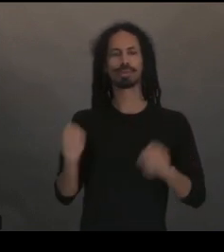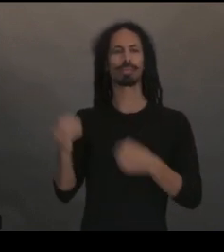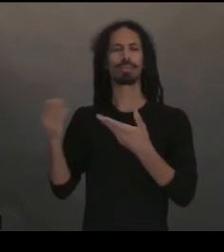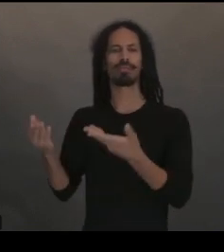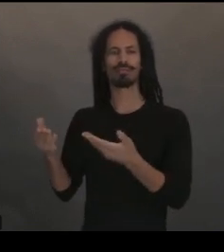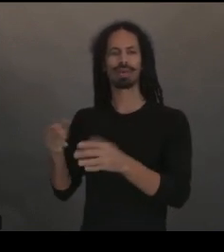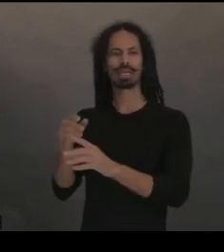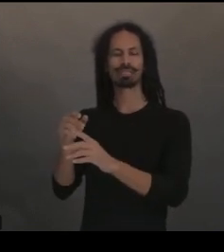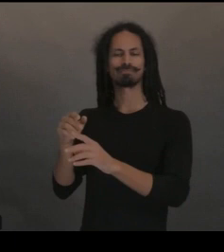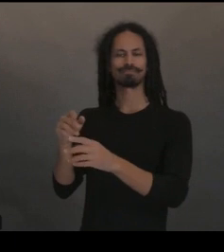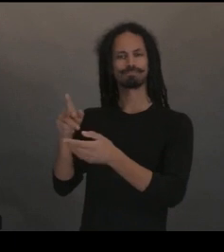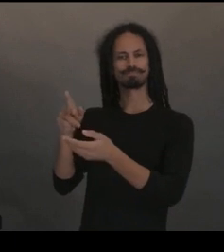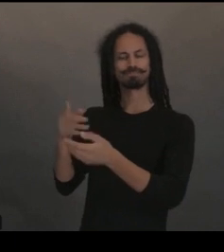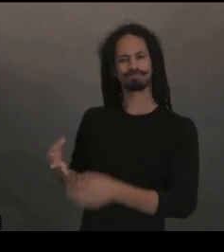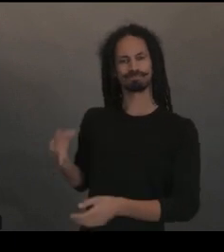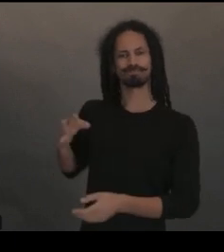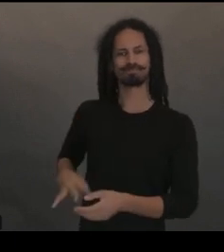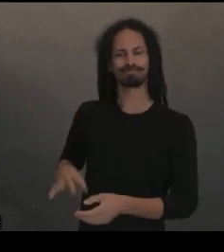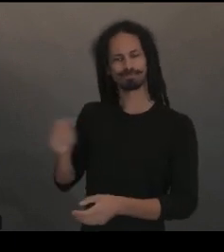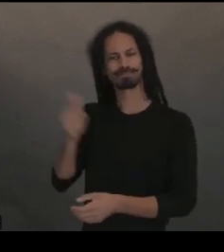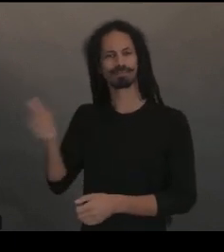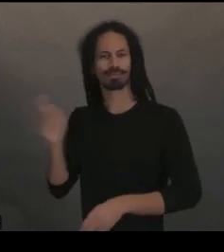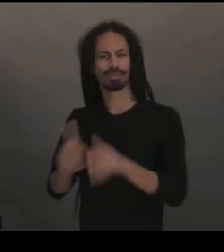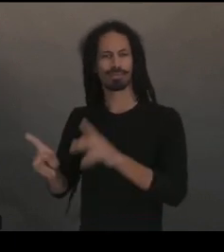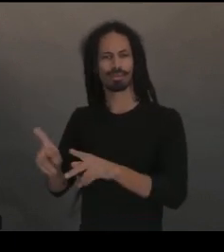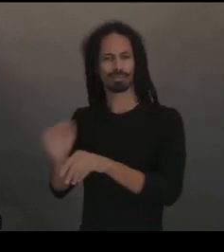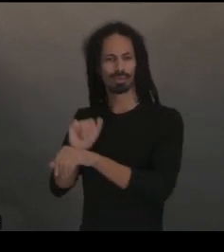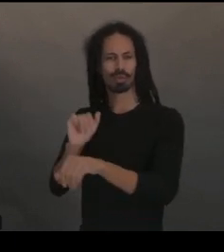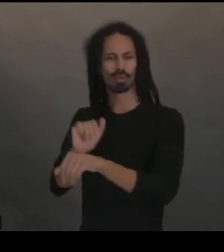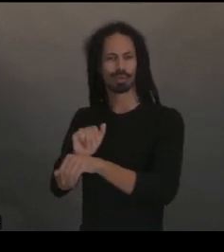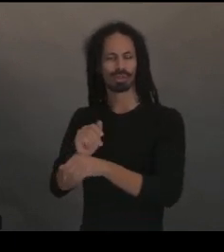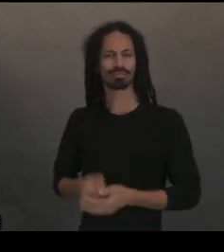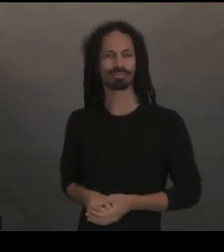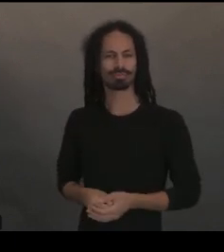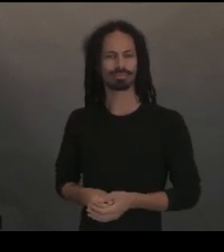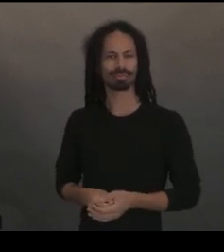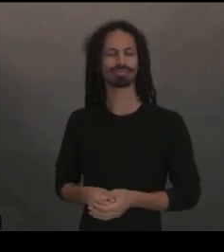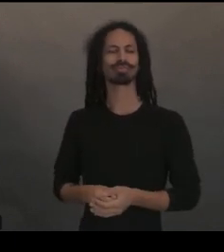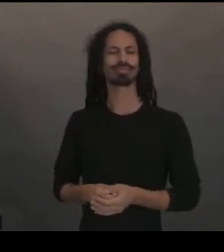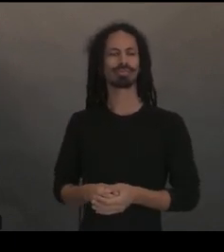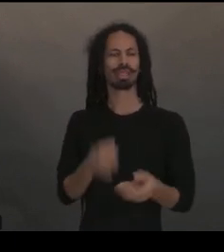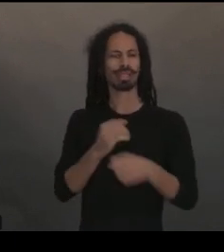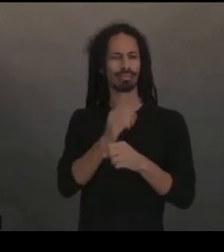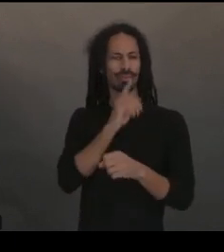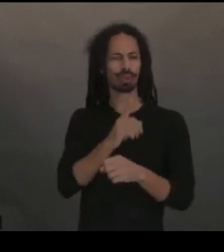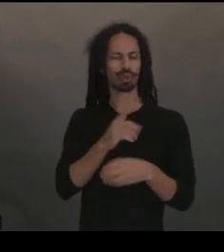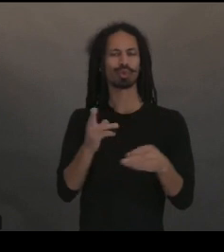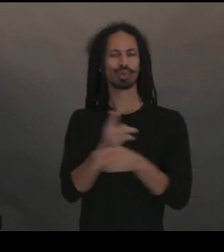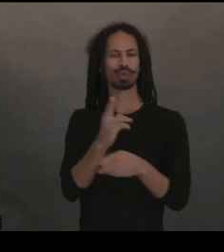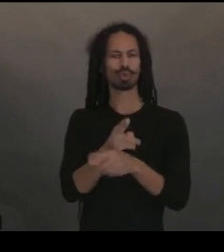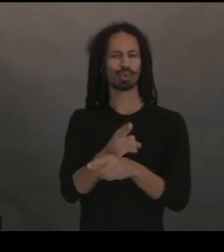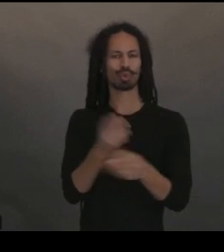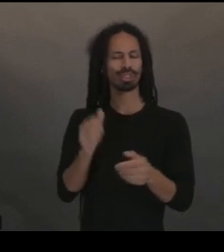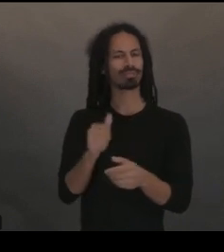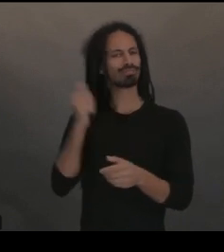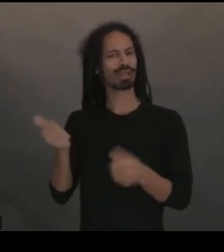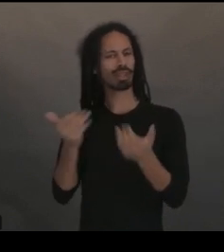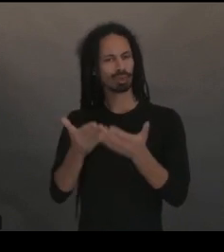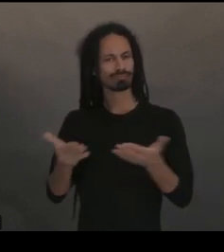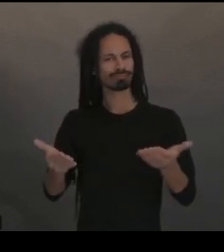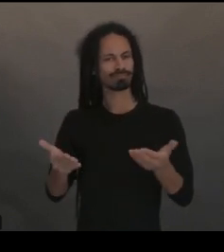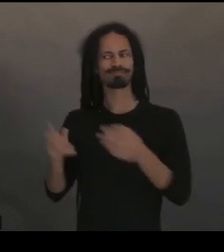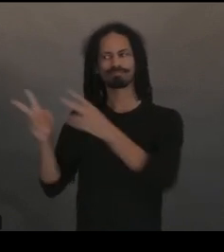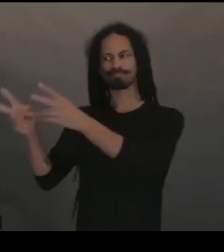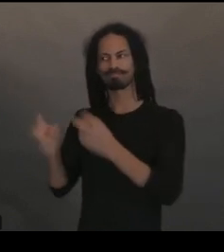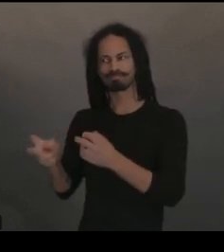work. An in-text citation informs your reader that you are using information from an external source, and it directs your